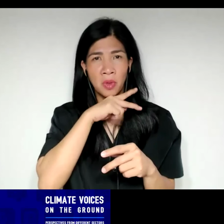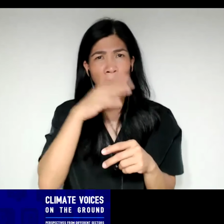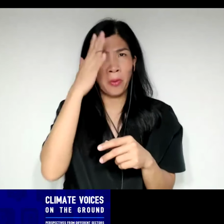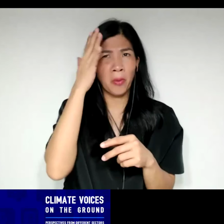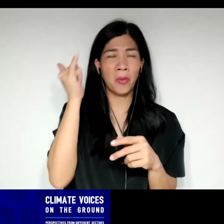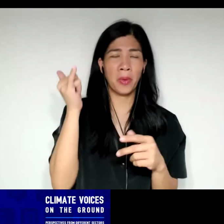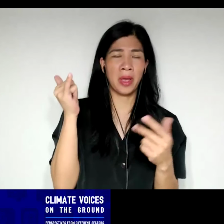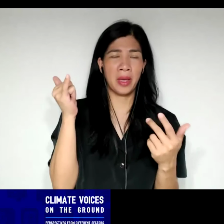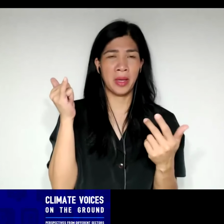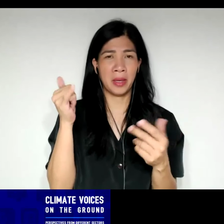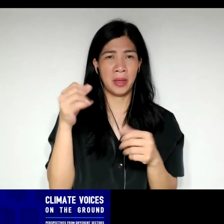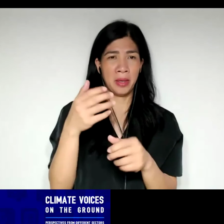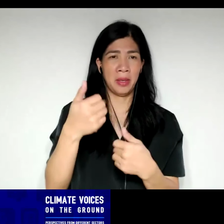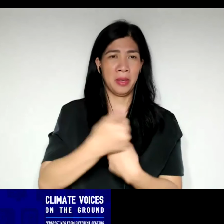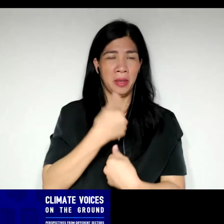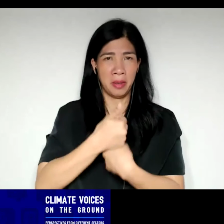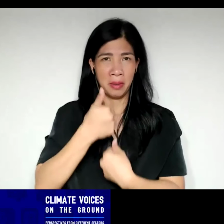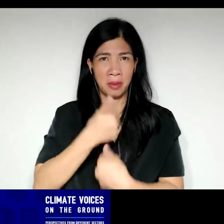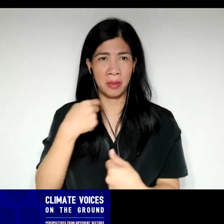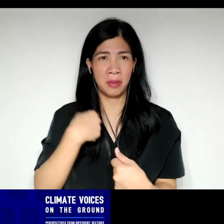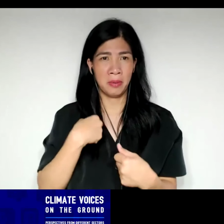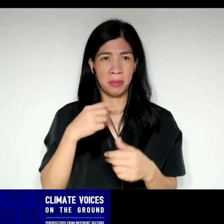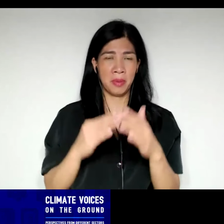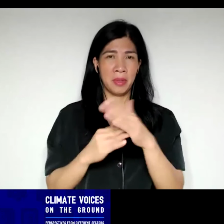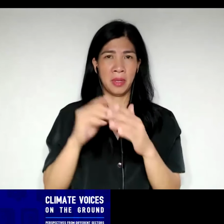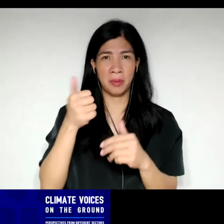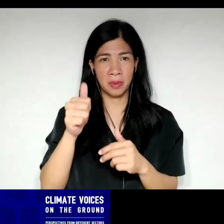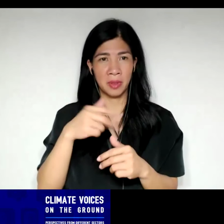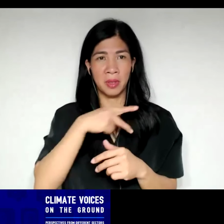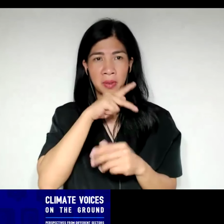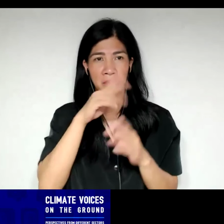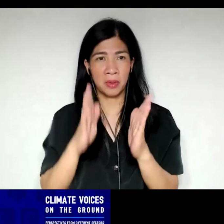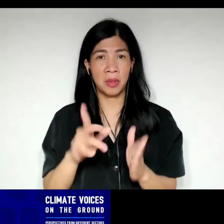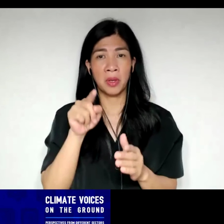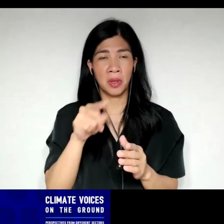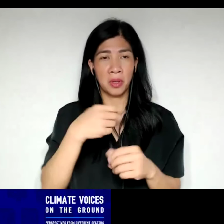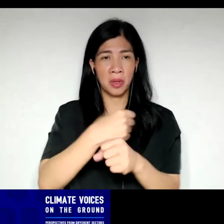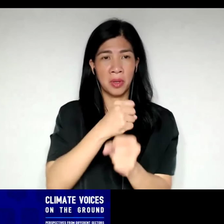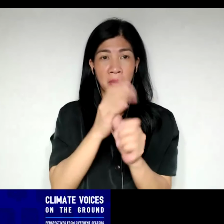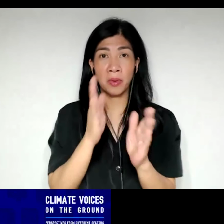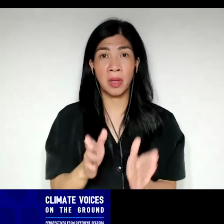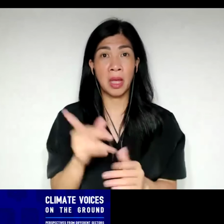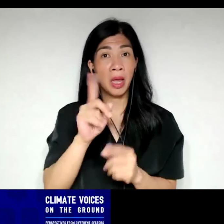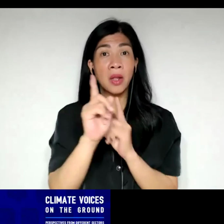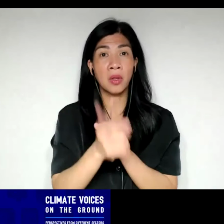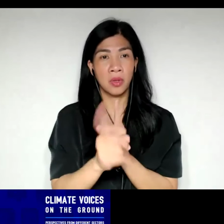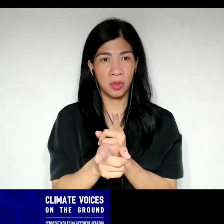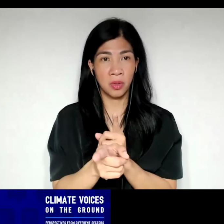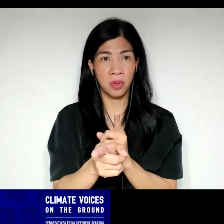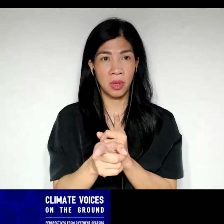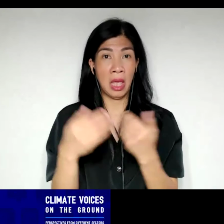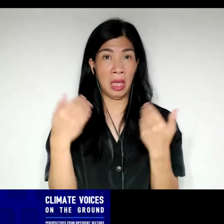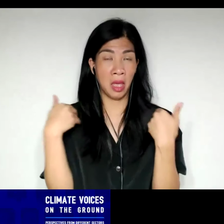us? Why would you blame the top 10 polluters when you're actually the one using the product? The response there is, do we have a